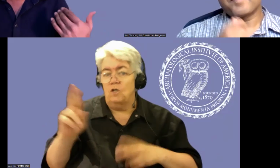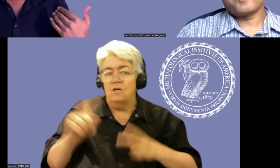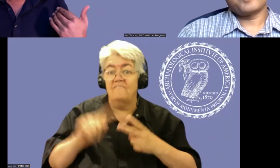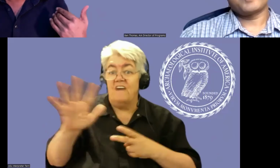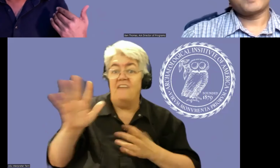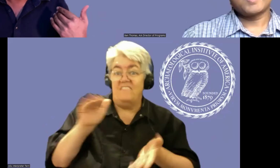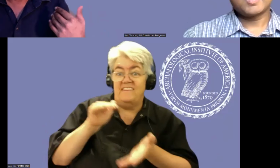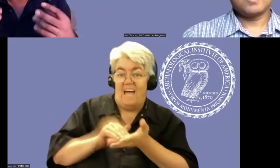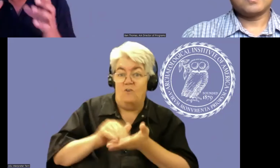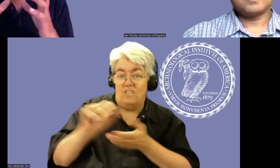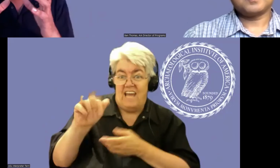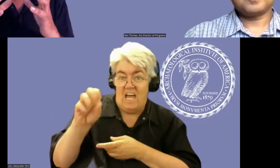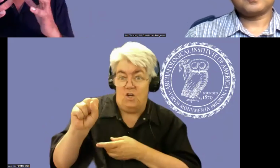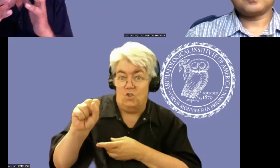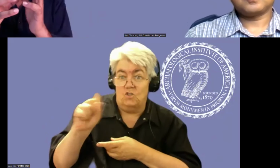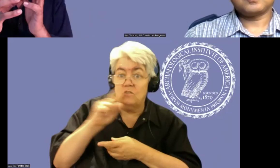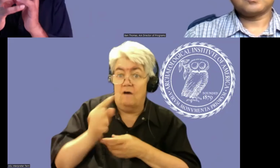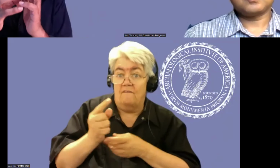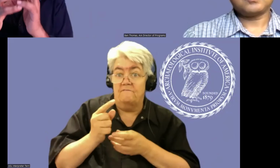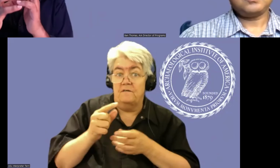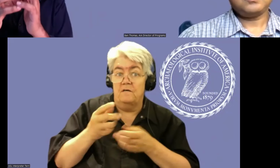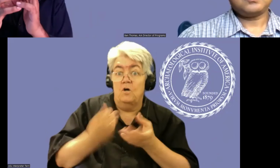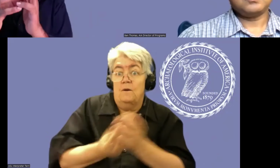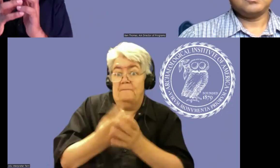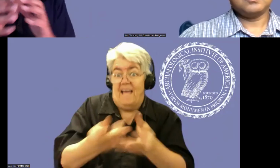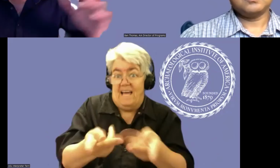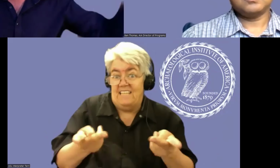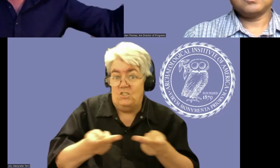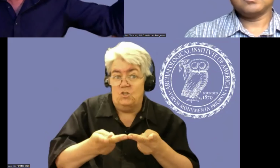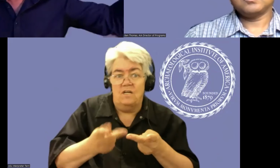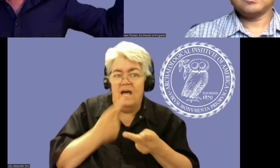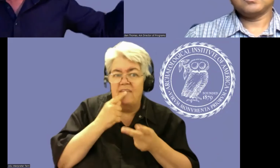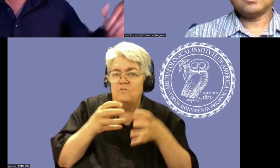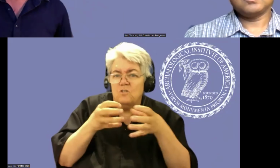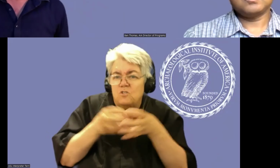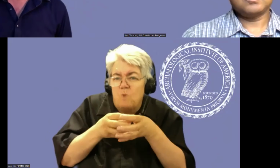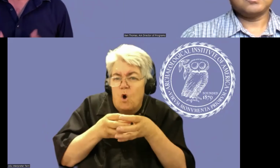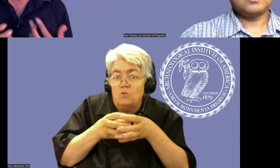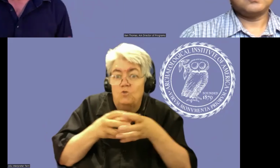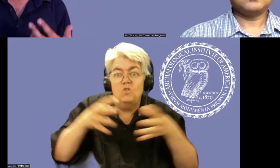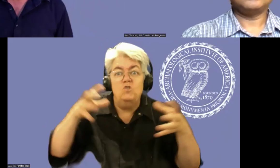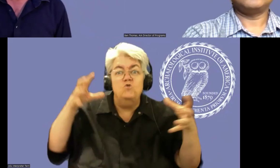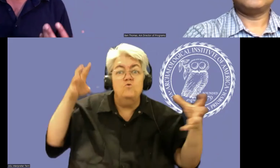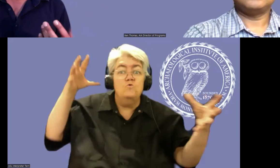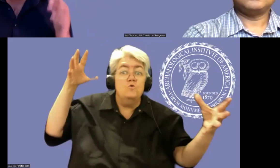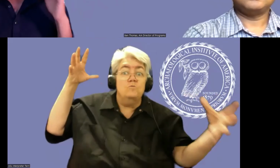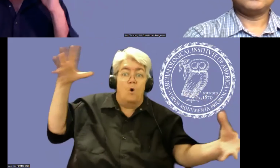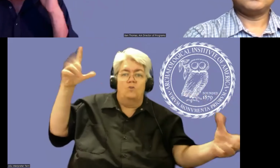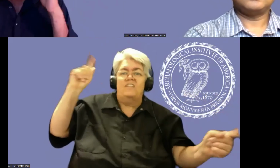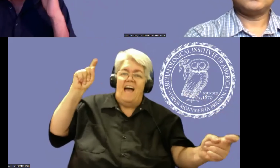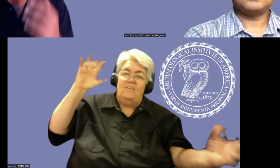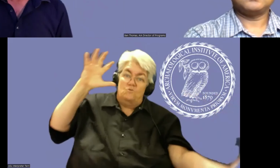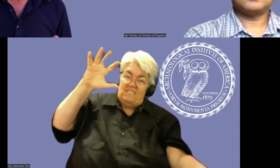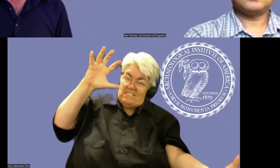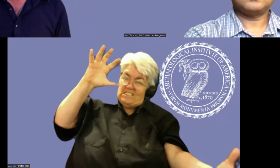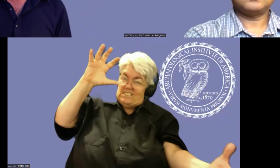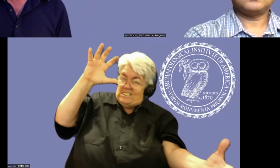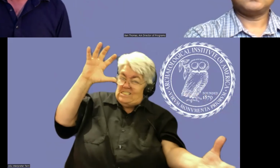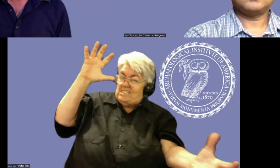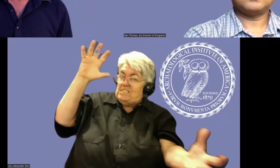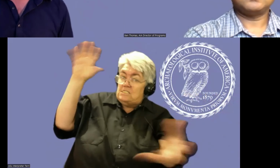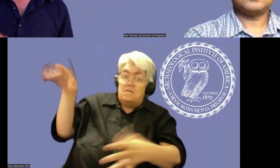And all of these, everything from small cobblers like this up to huge boulders had to be moved by hand. So that was the